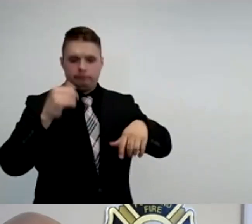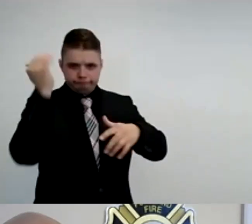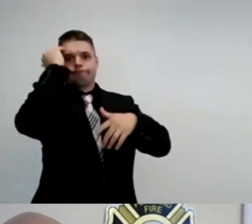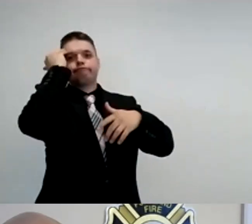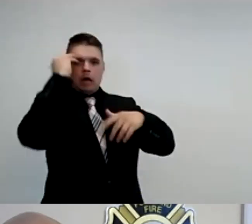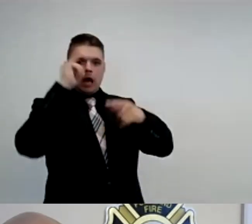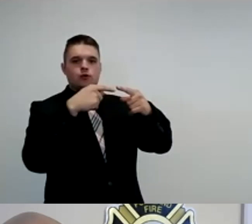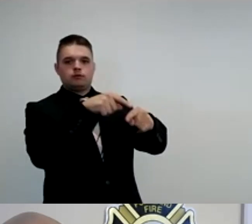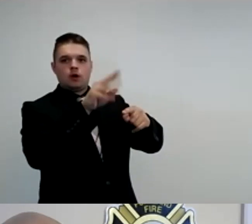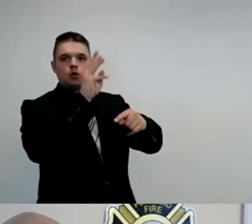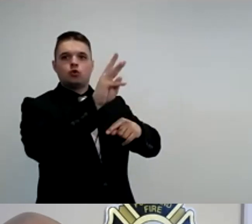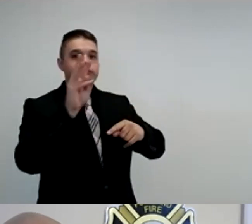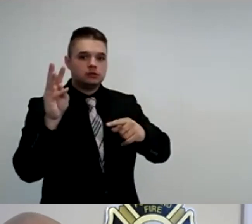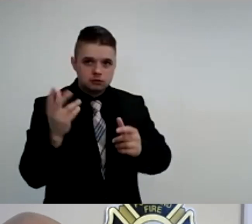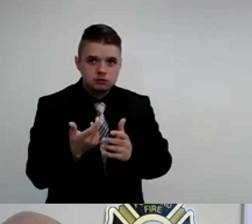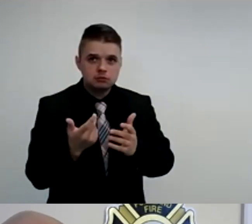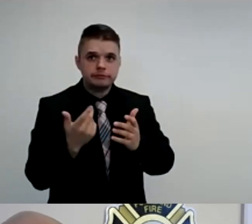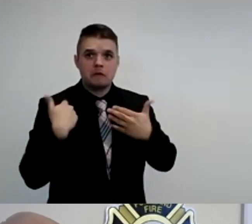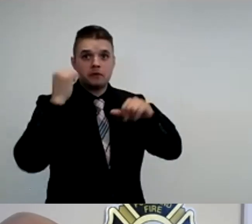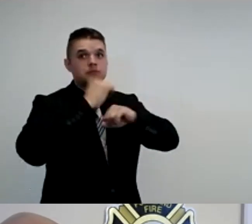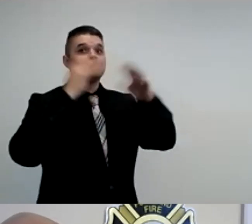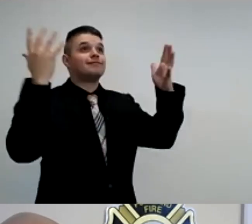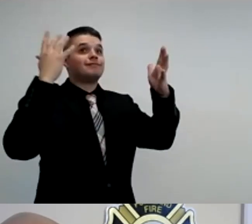we have like a better idea of possibly who might have